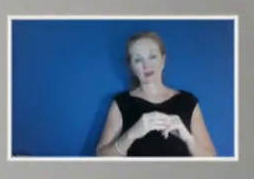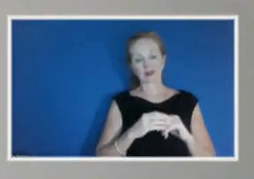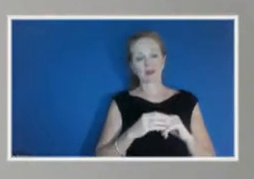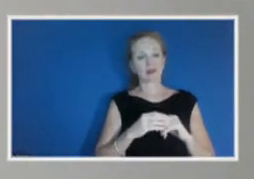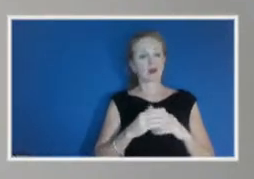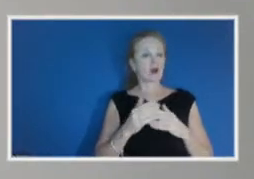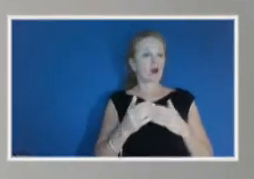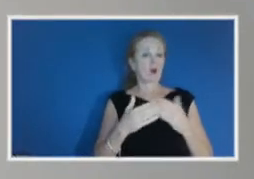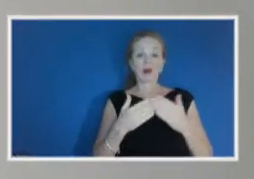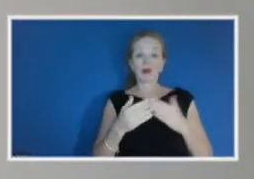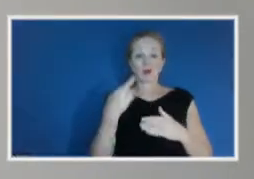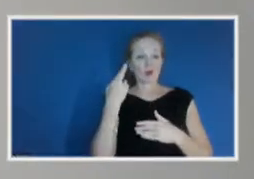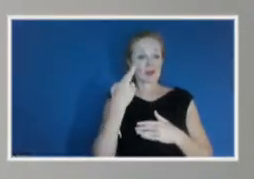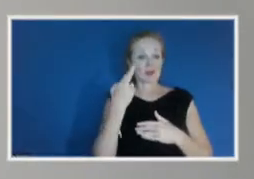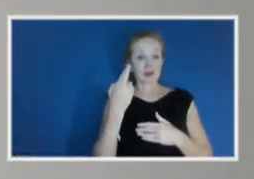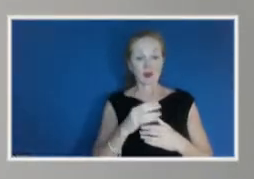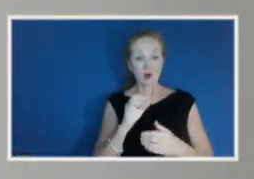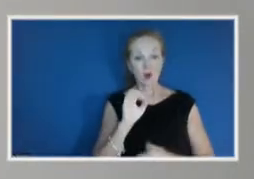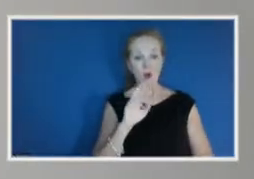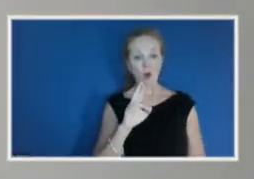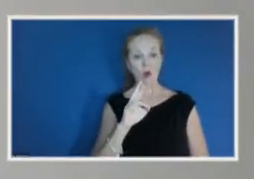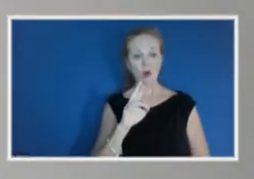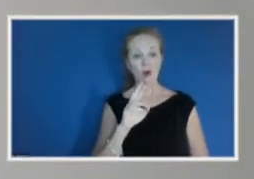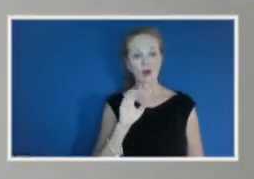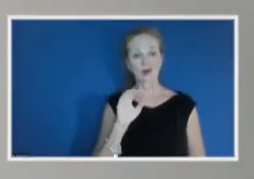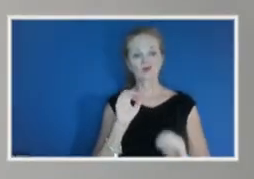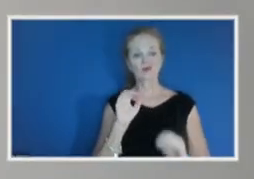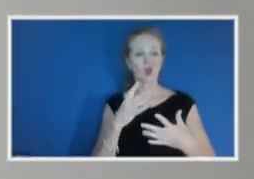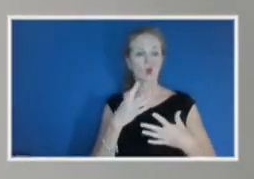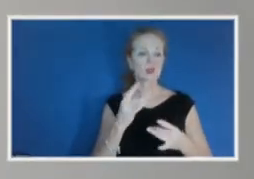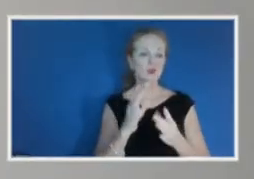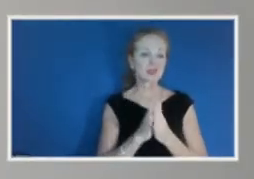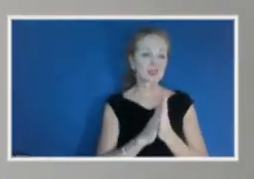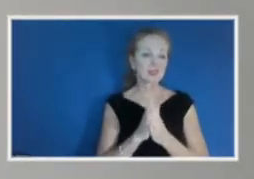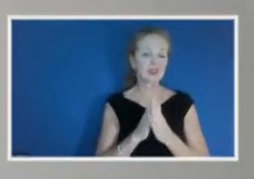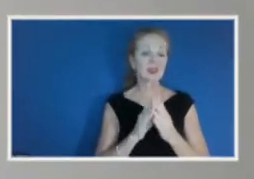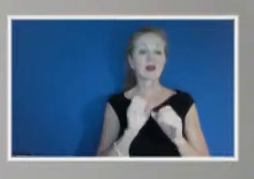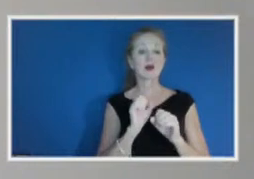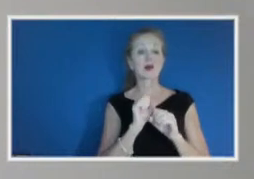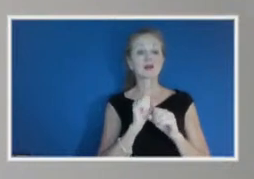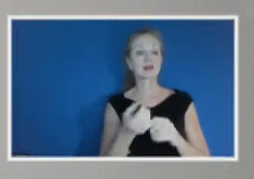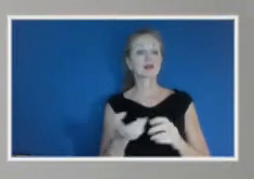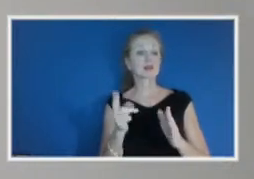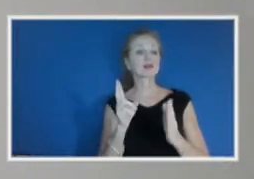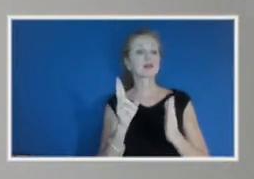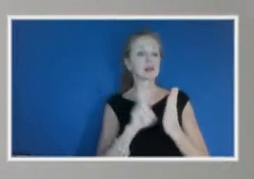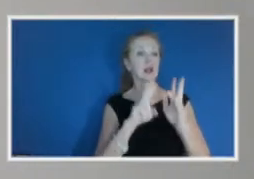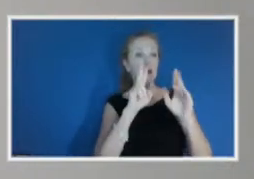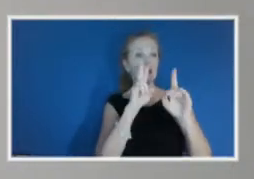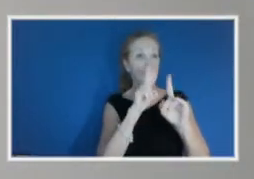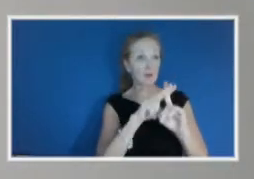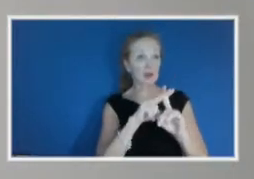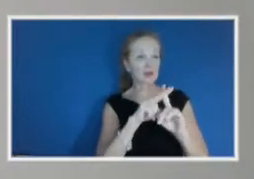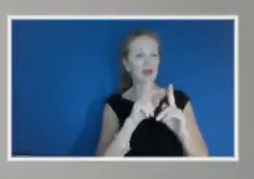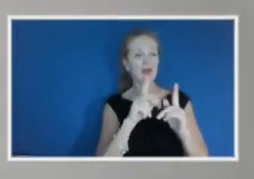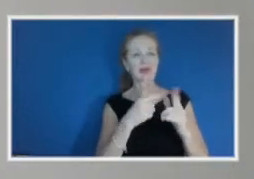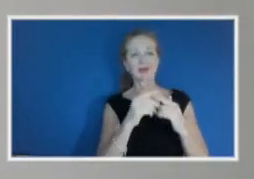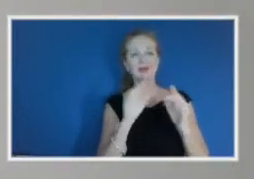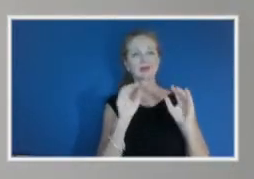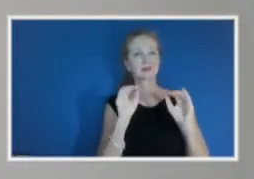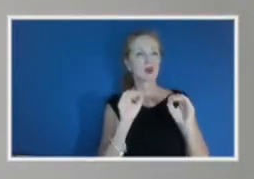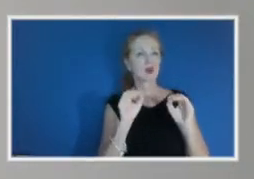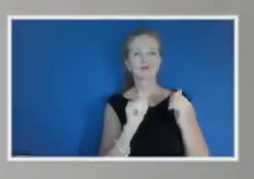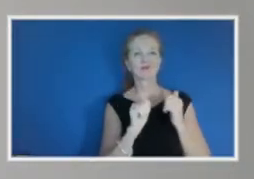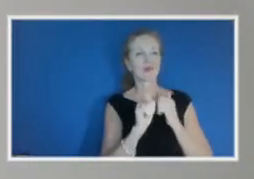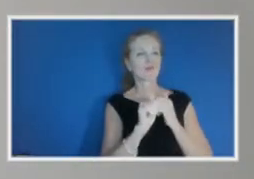whatever reason. Or there's no interest. They'll make the application, and then there won't be any follow up after that. But